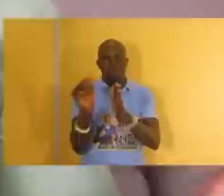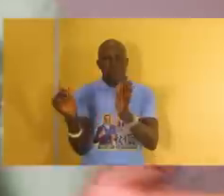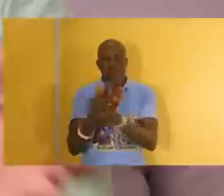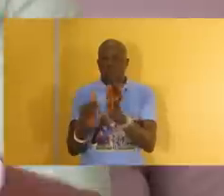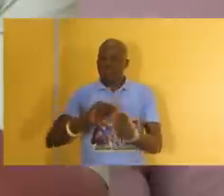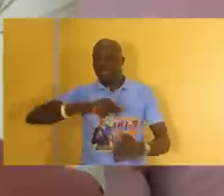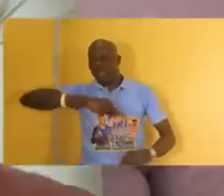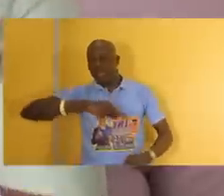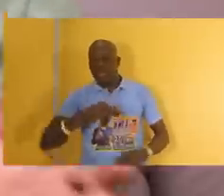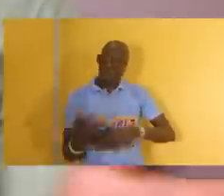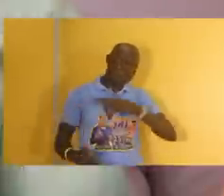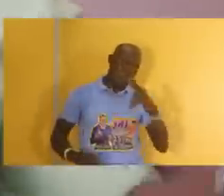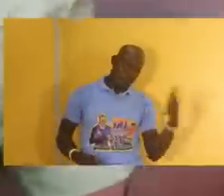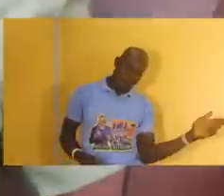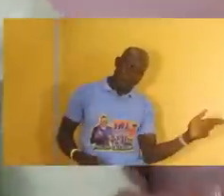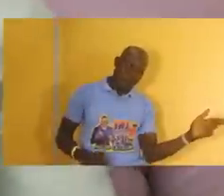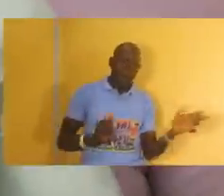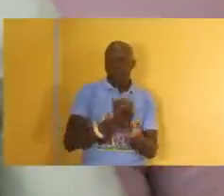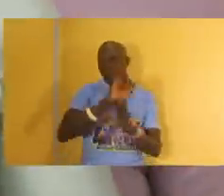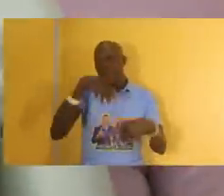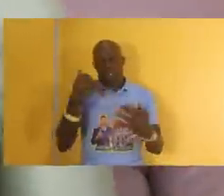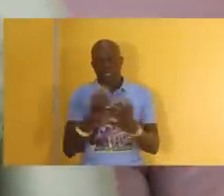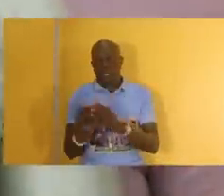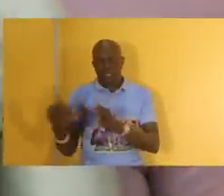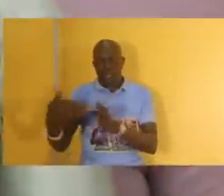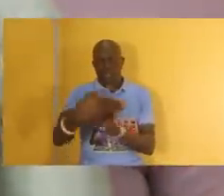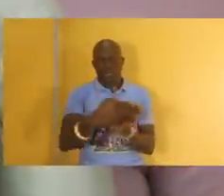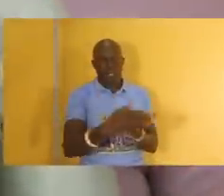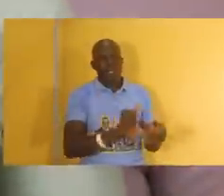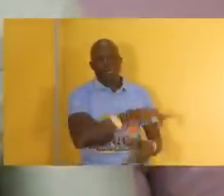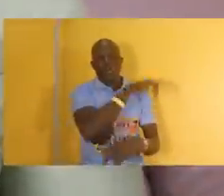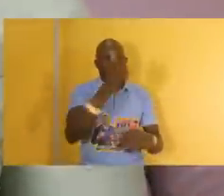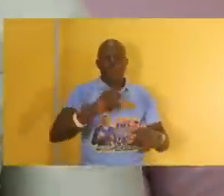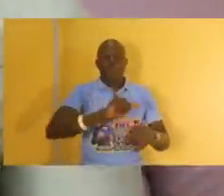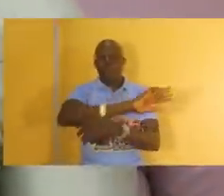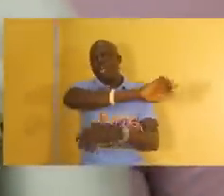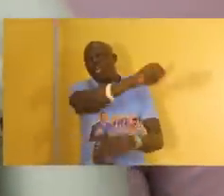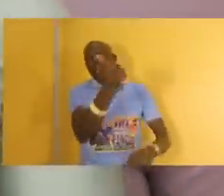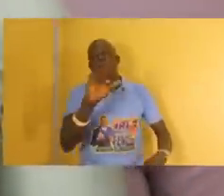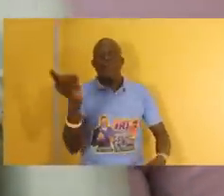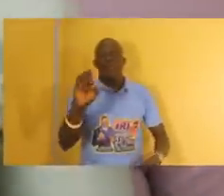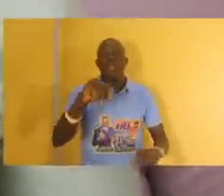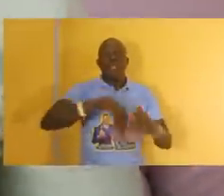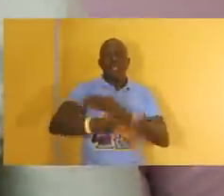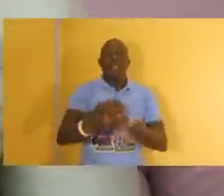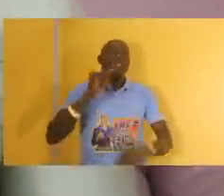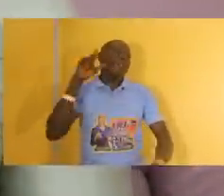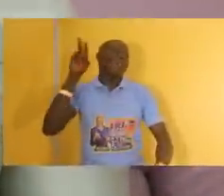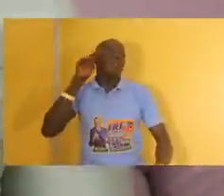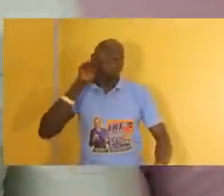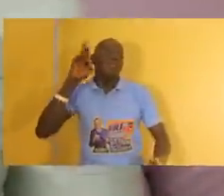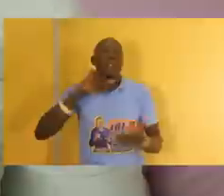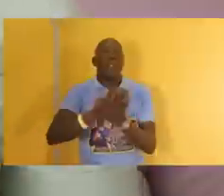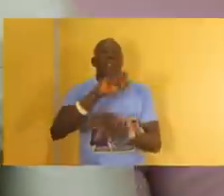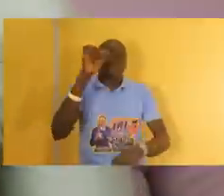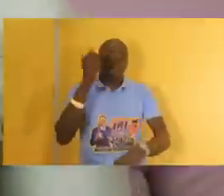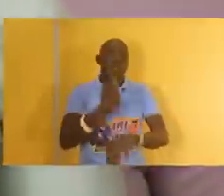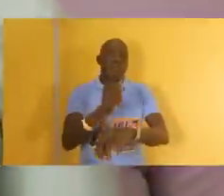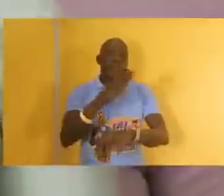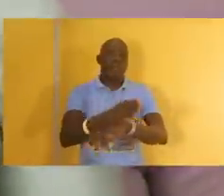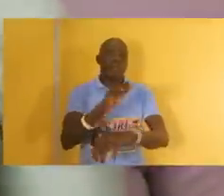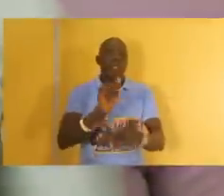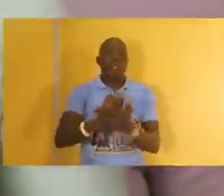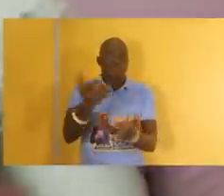Turn to your own palafia. That is exactly where the turning is. To ba mbo lati north. You are coming from the north. Lati east. From east. Lati abe okuta. Abe okuta.